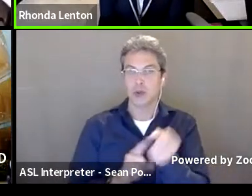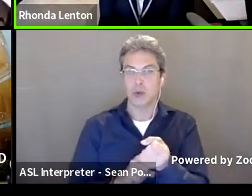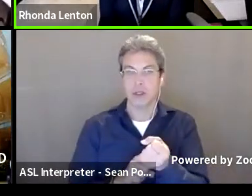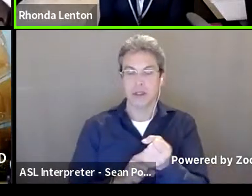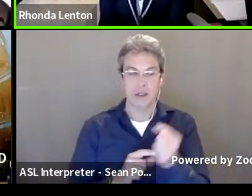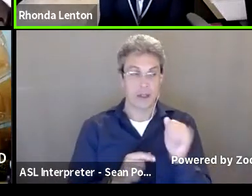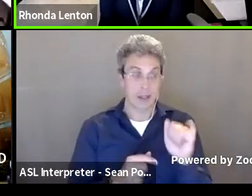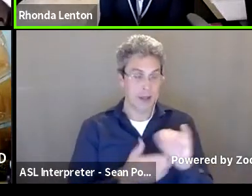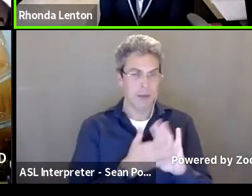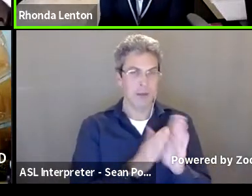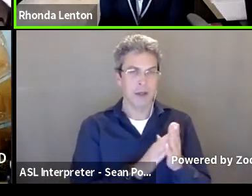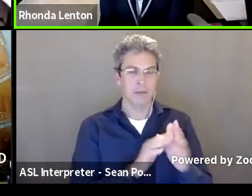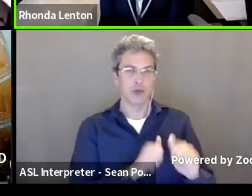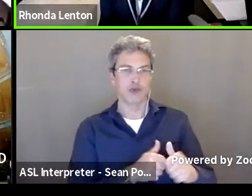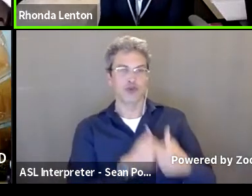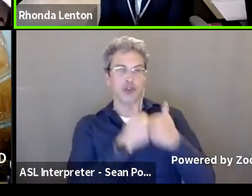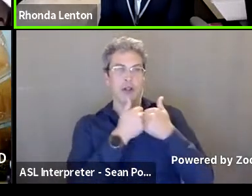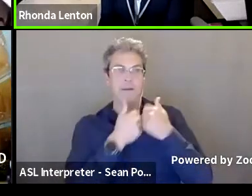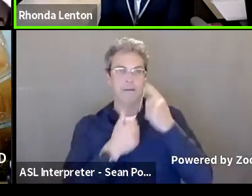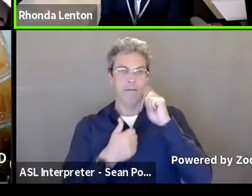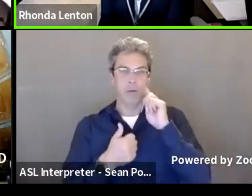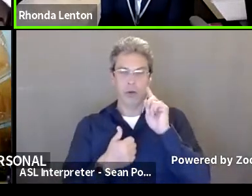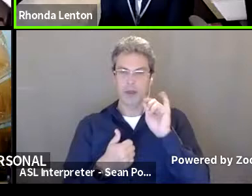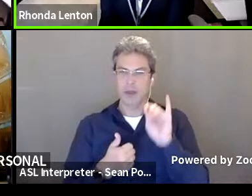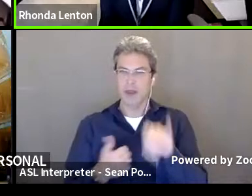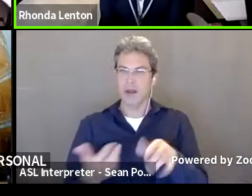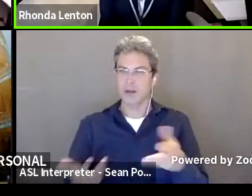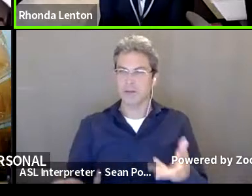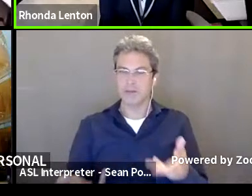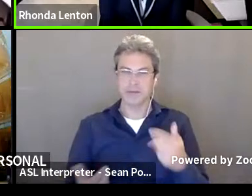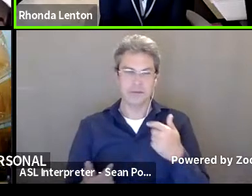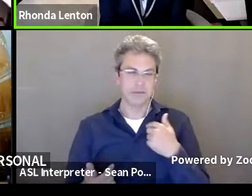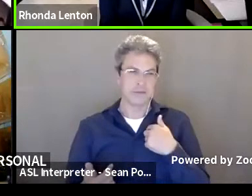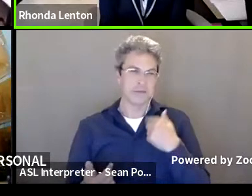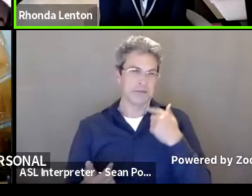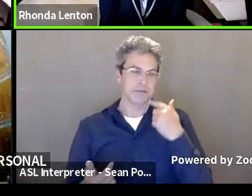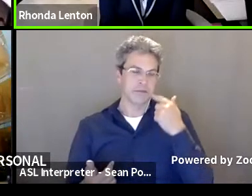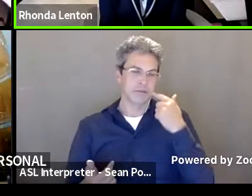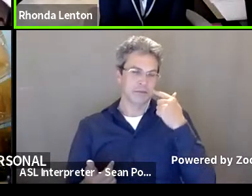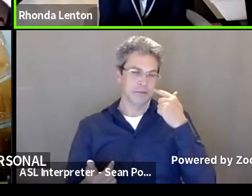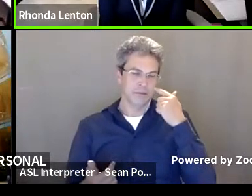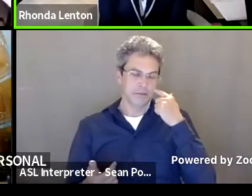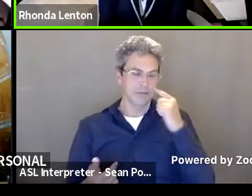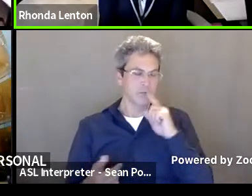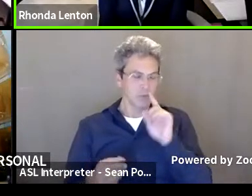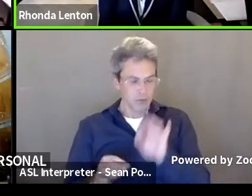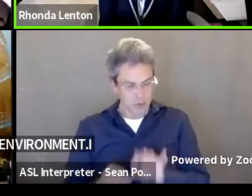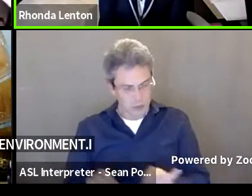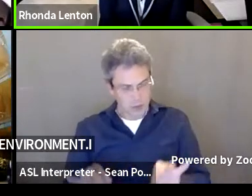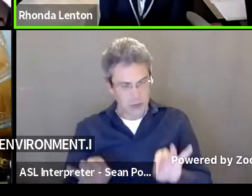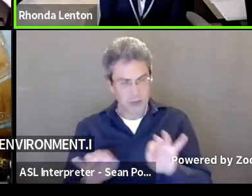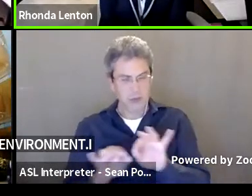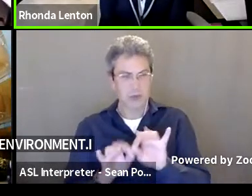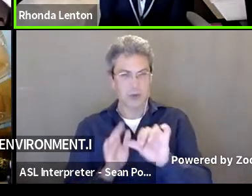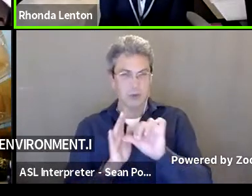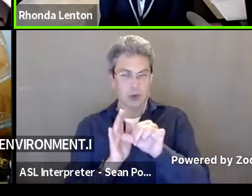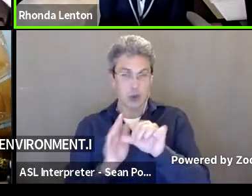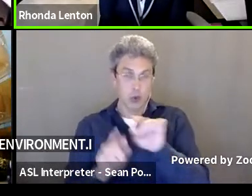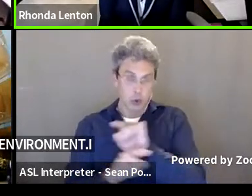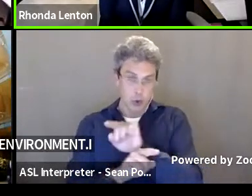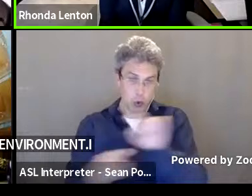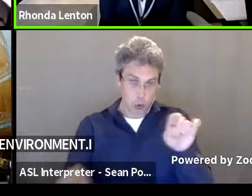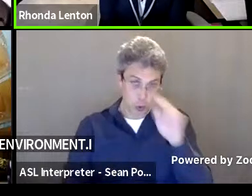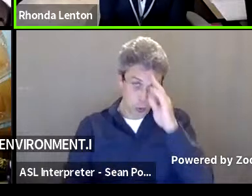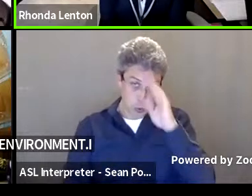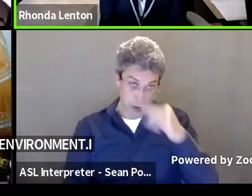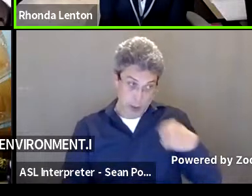challenging in this environment. I think it's just so incredibly important that you know that we